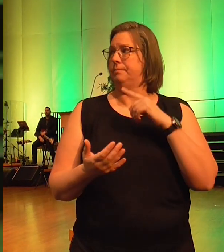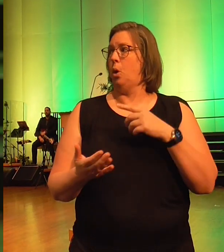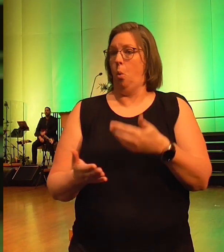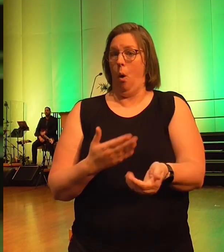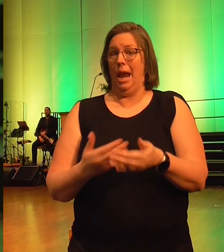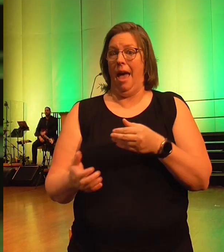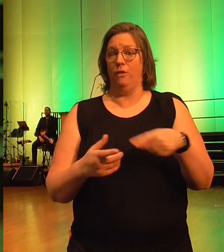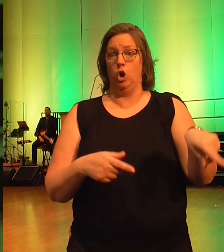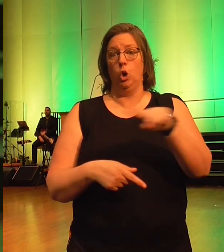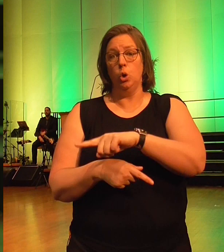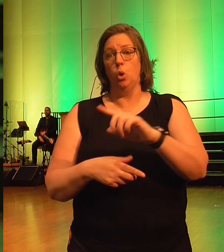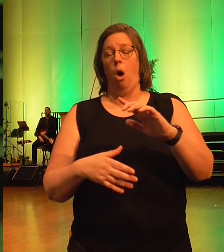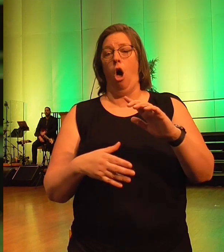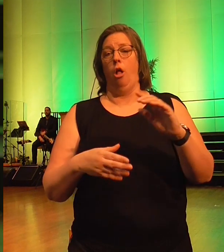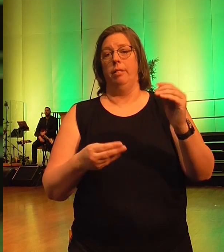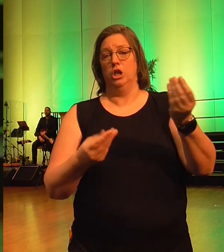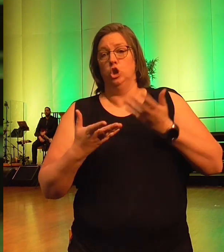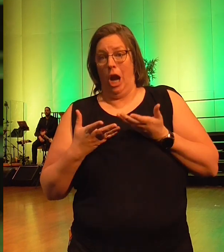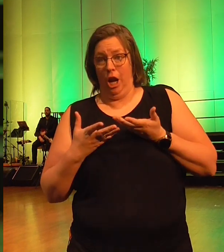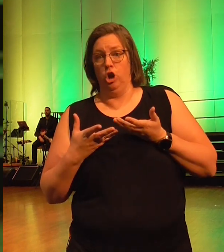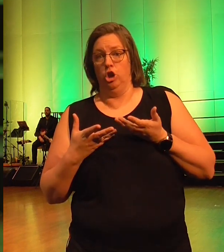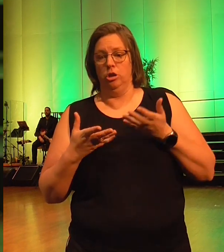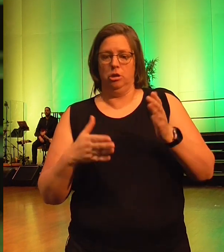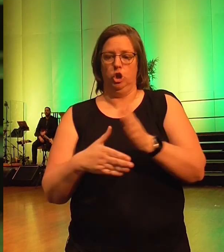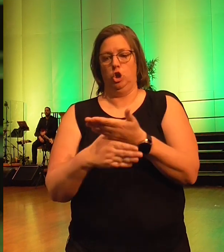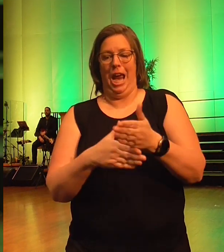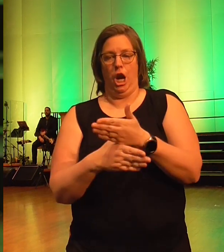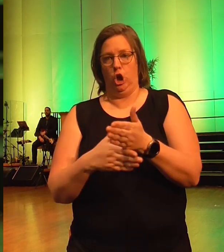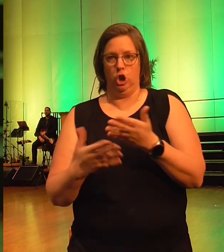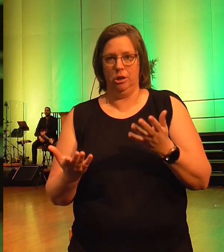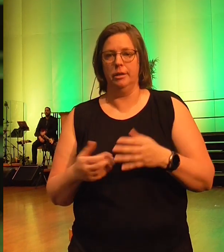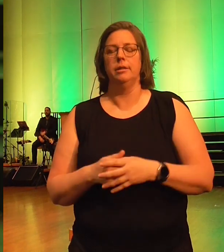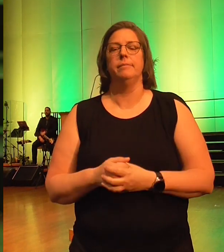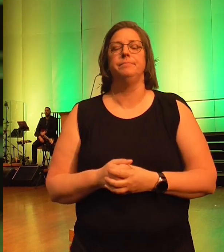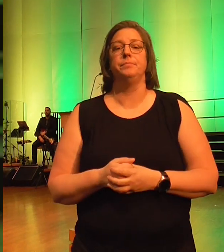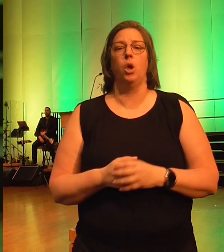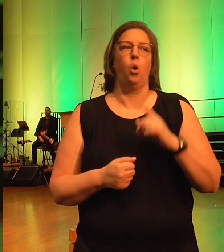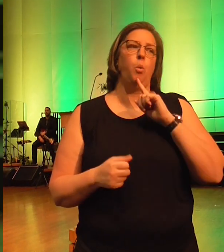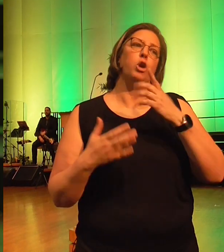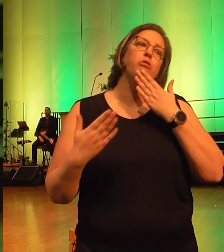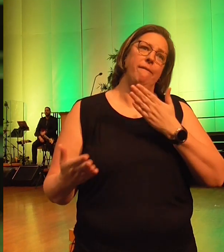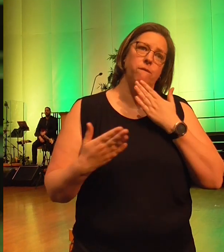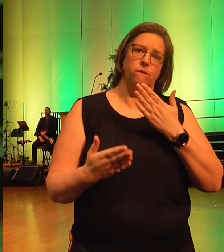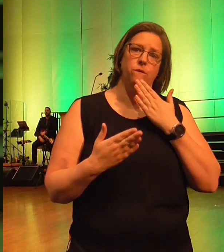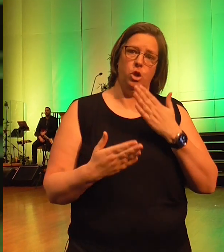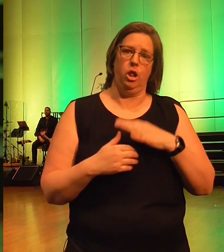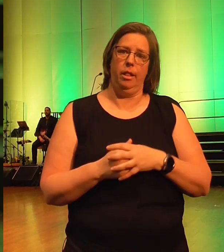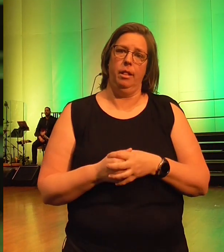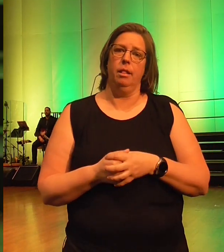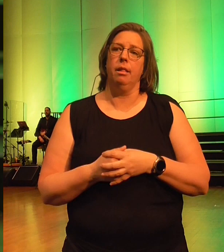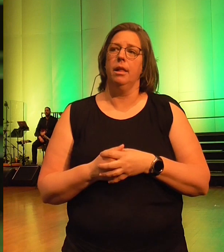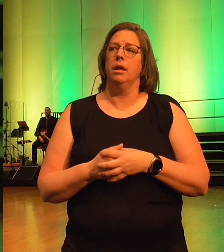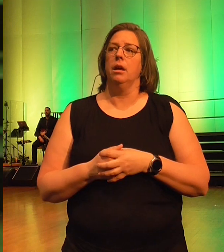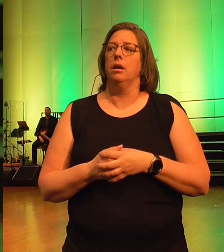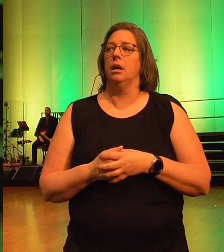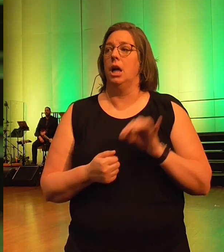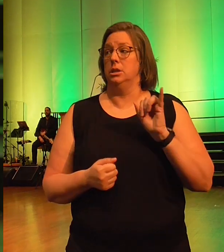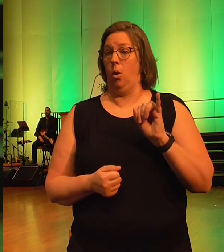share, we are grateful for you and for your presence here at Mile High Church. And also, if you would, remember us in